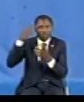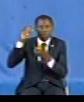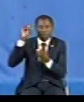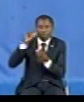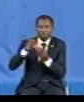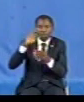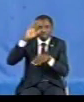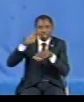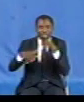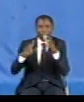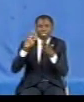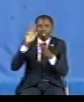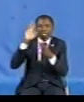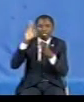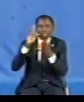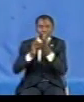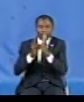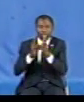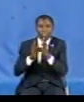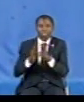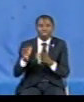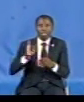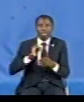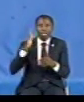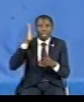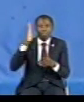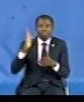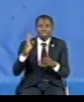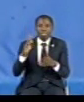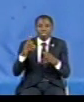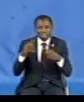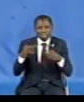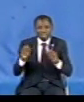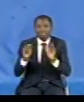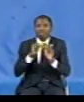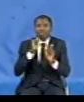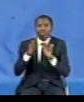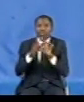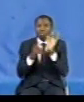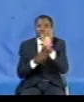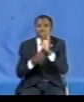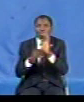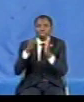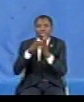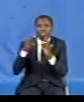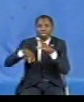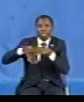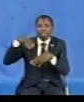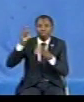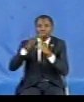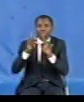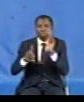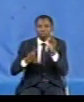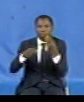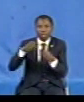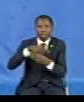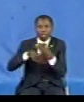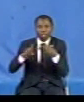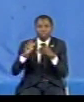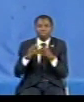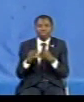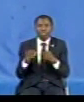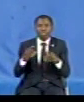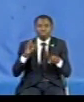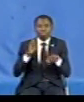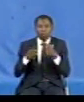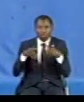will try, and I will try, and I will try, and I will try not to show it out to the people that are around me. But by the grace of God, during the first day of the same